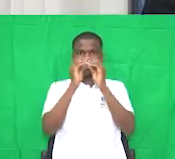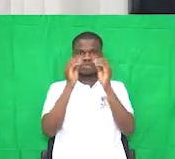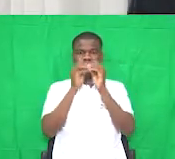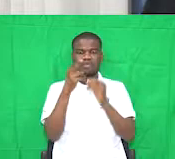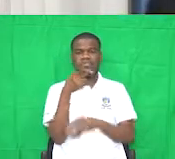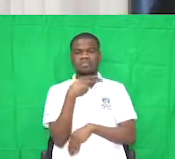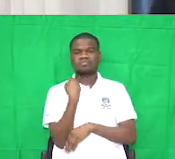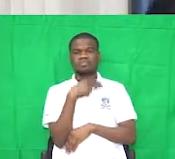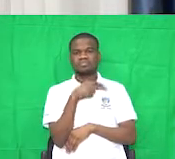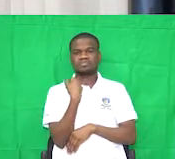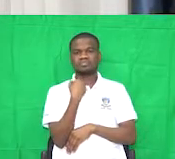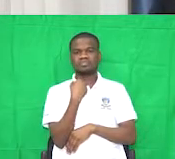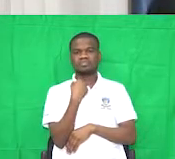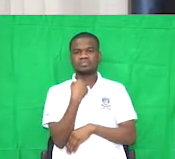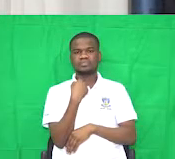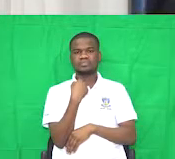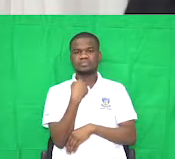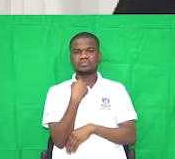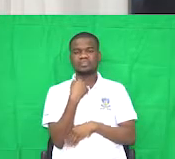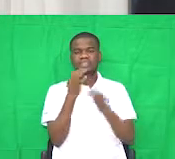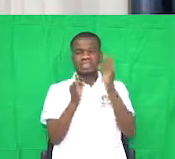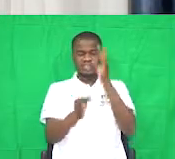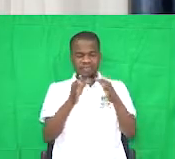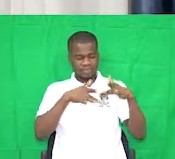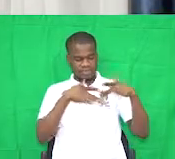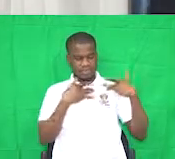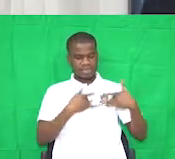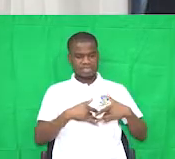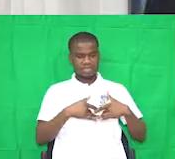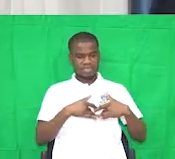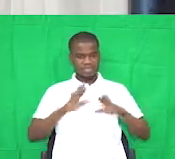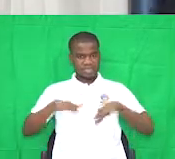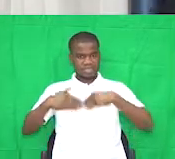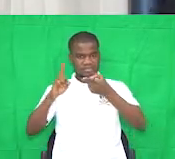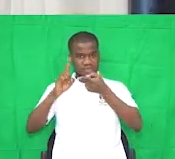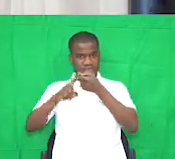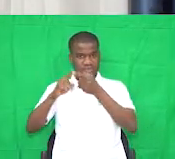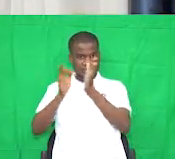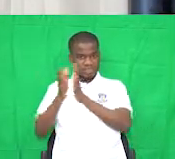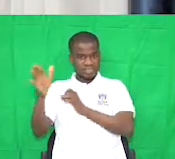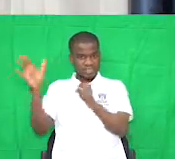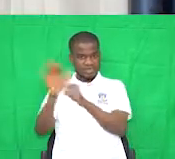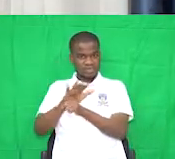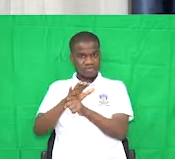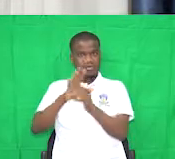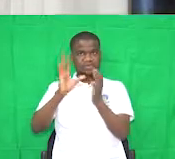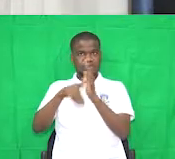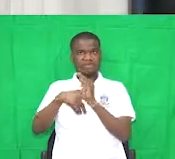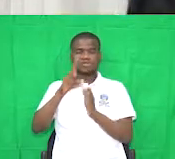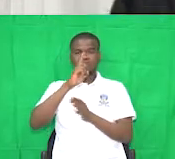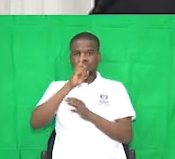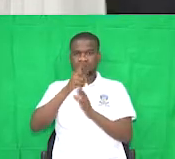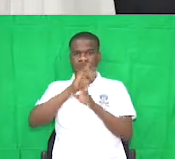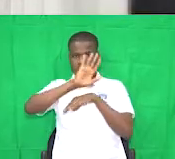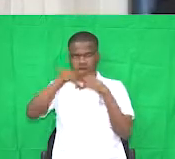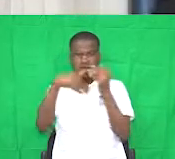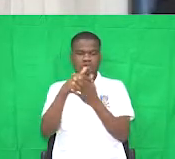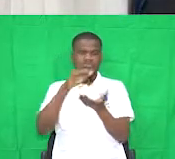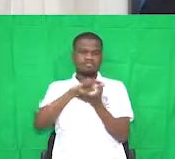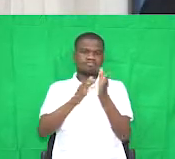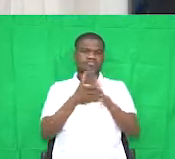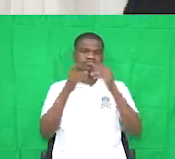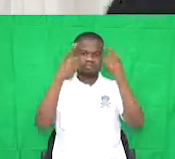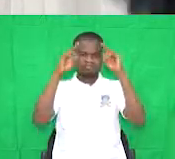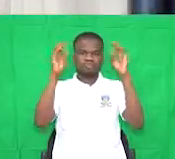ne mu sa wo de wo beto no so sa wo de wa koma nyina bedi na chi a be man wo fa fo ne bedi wanim bimpi man wo fa fo